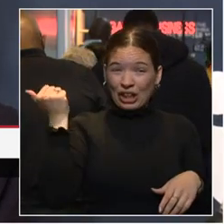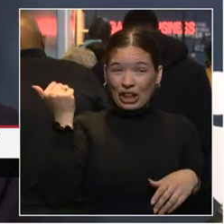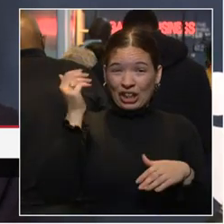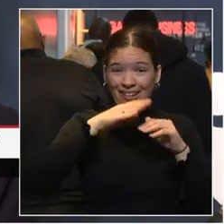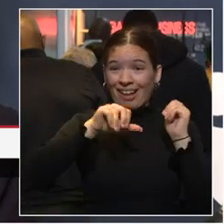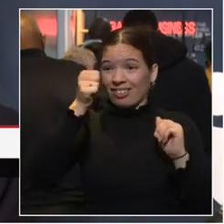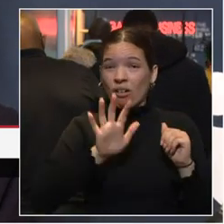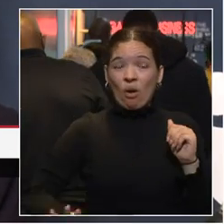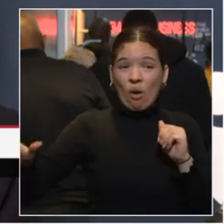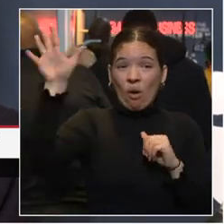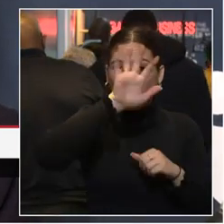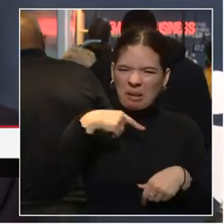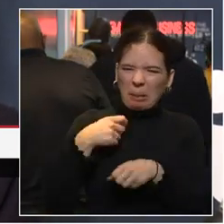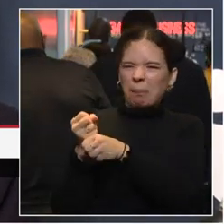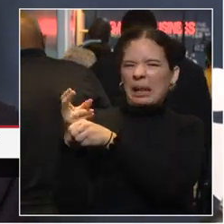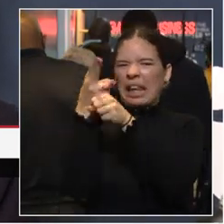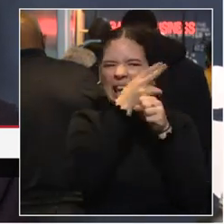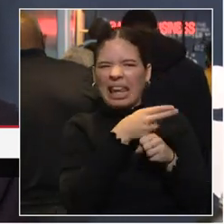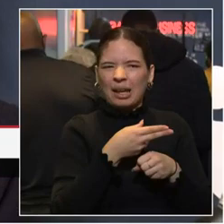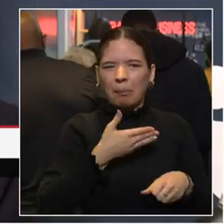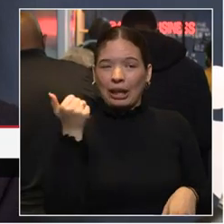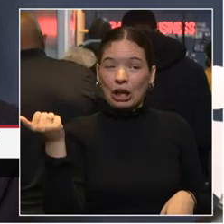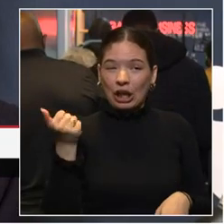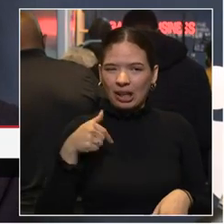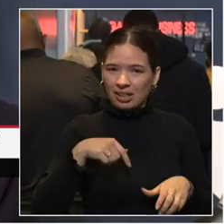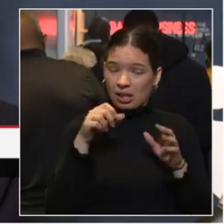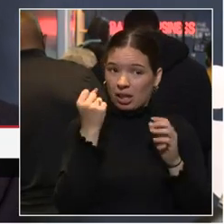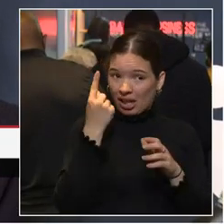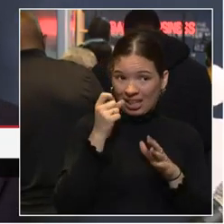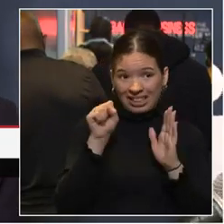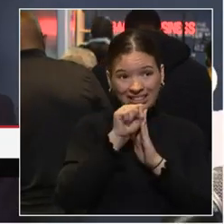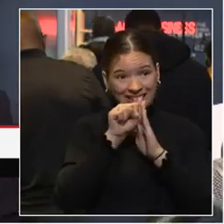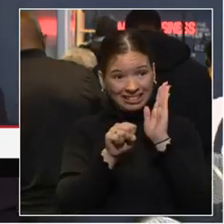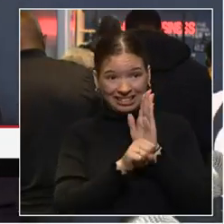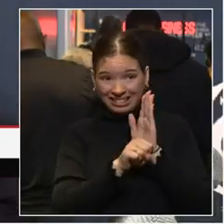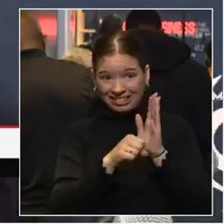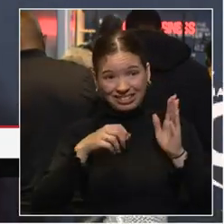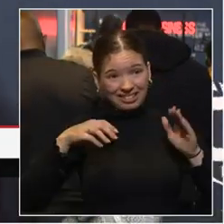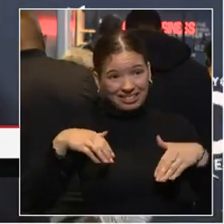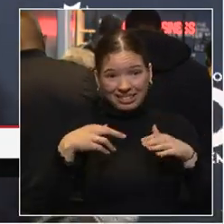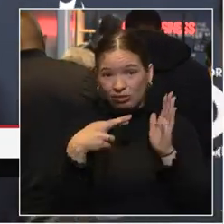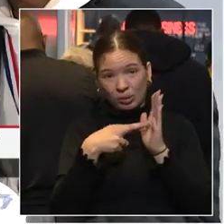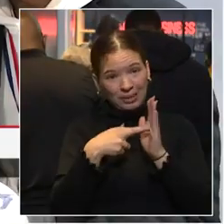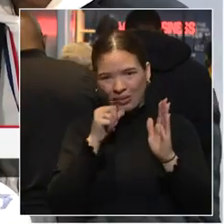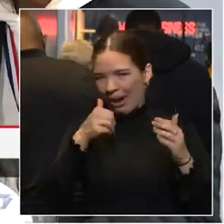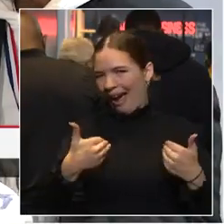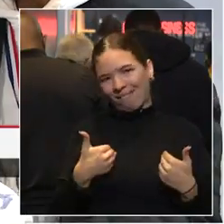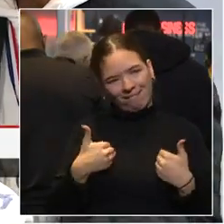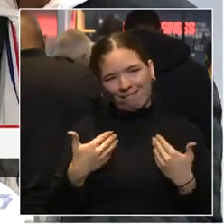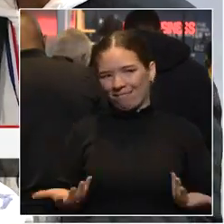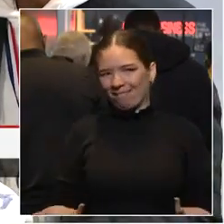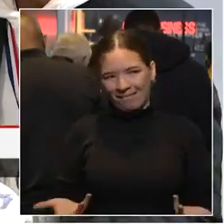the representation that we deserve as Americans. I know that's right, DC.